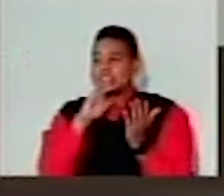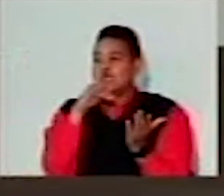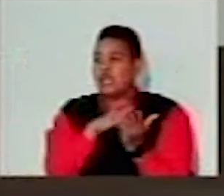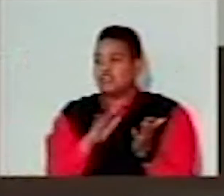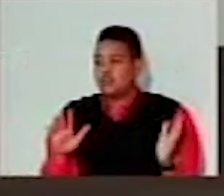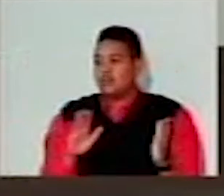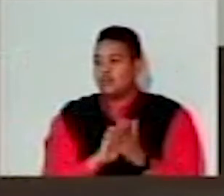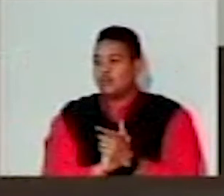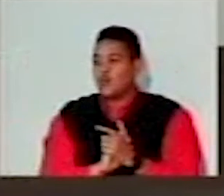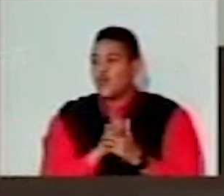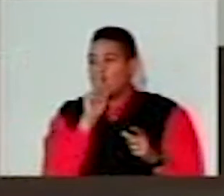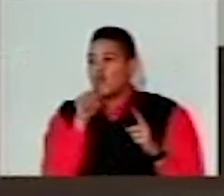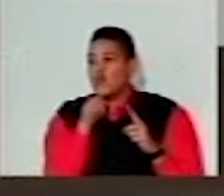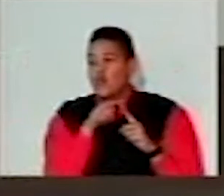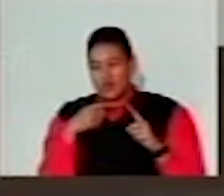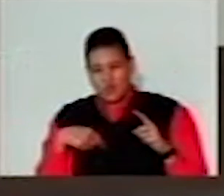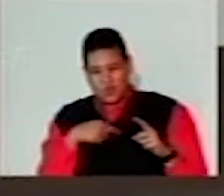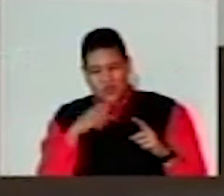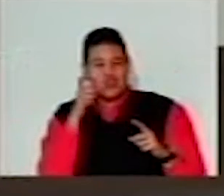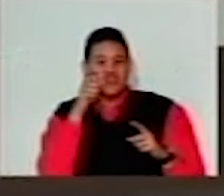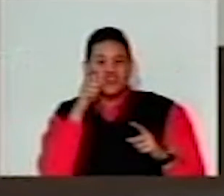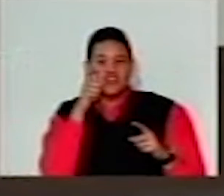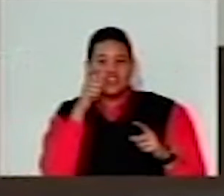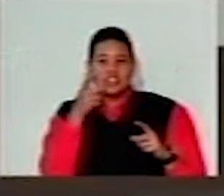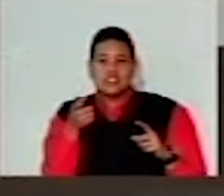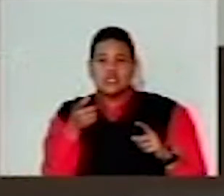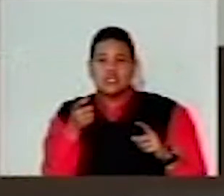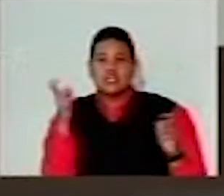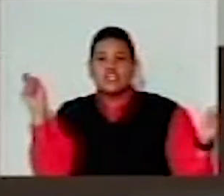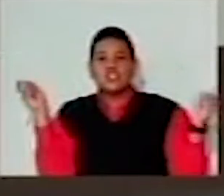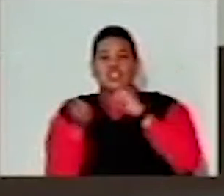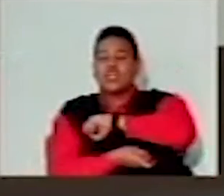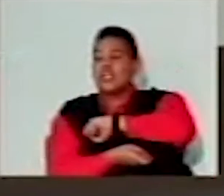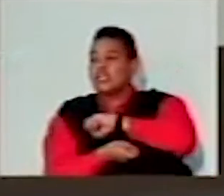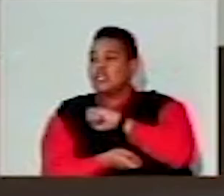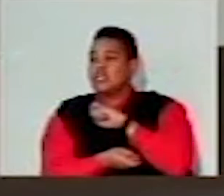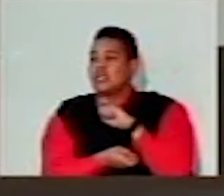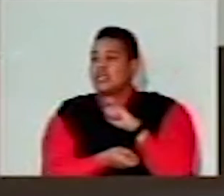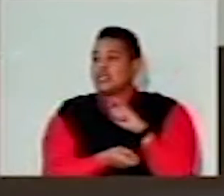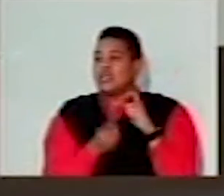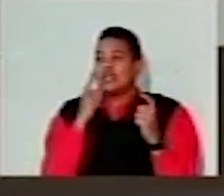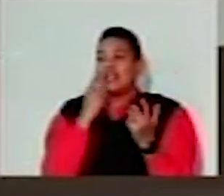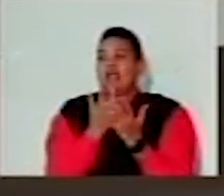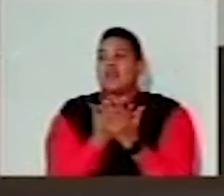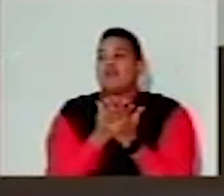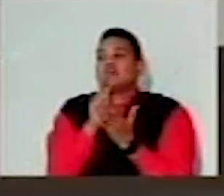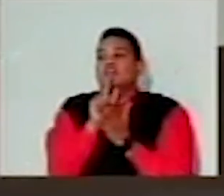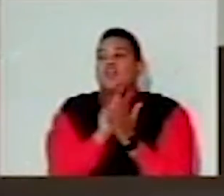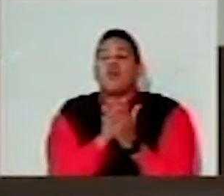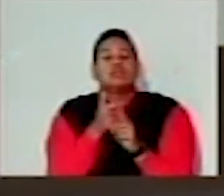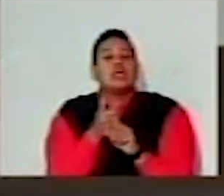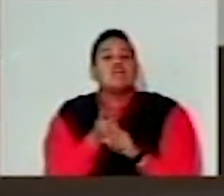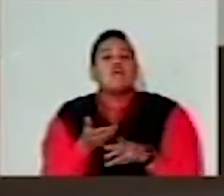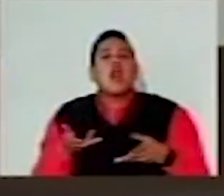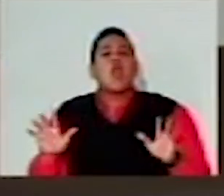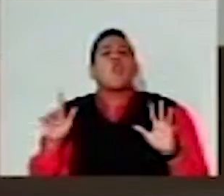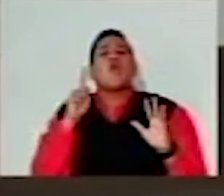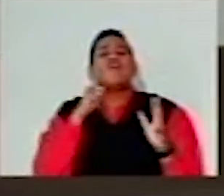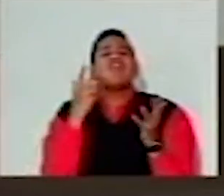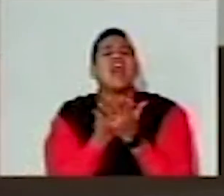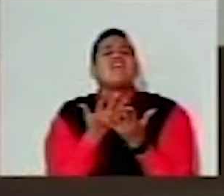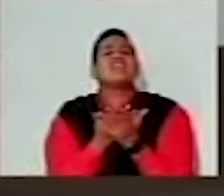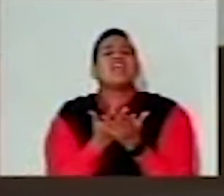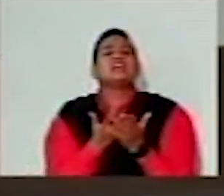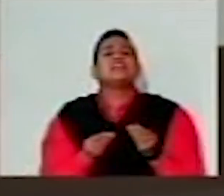Mr. Speaker? When we recently changed the Evidence Act to allow for evidence to